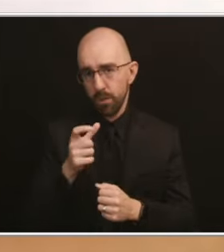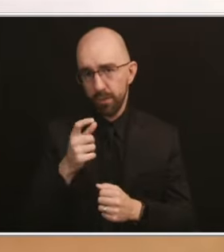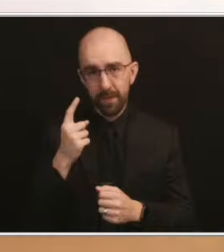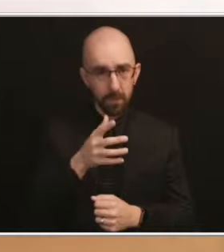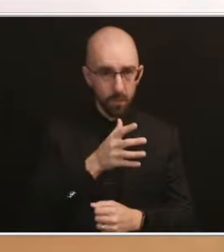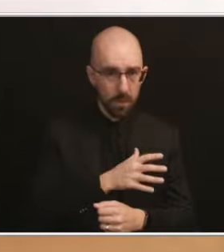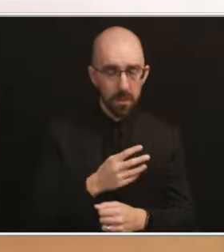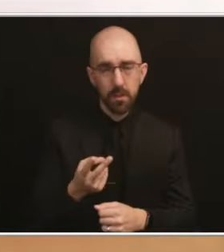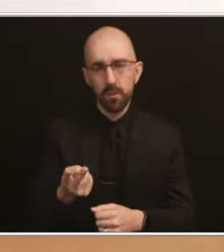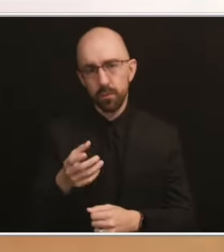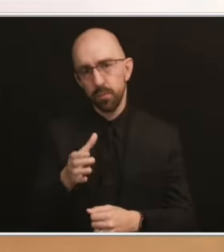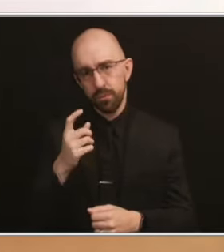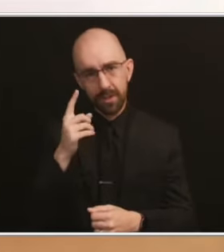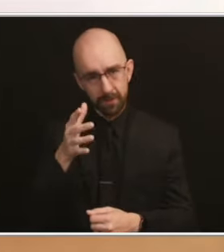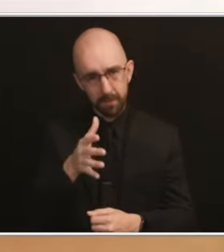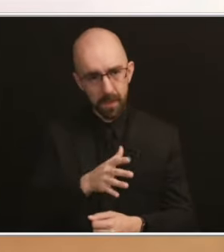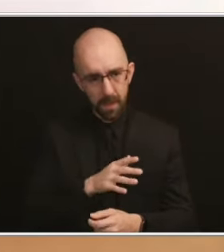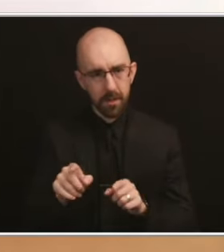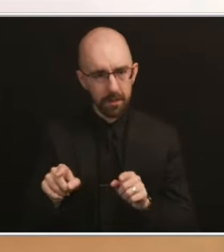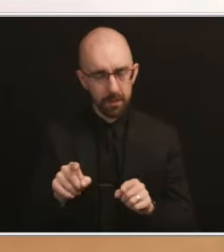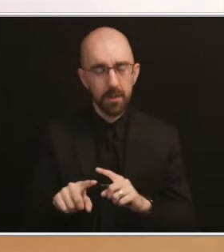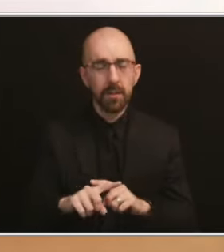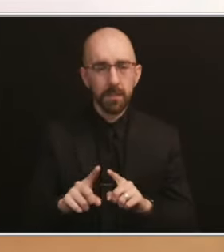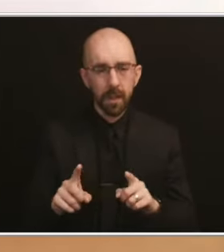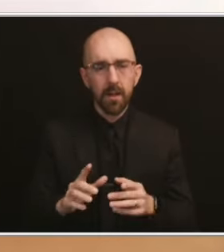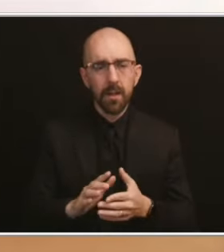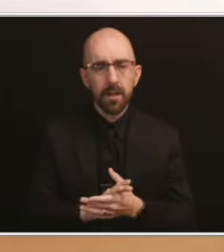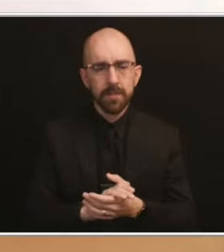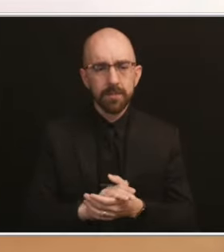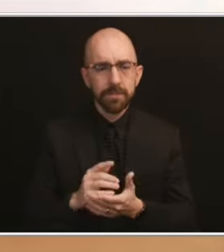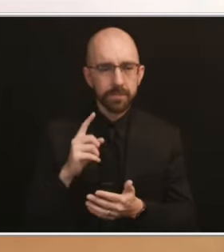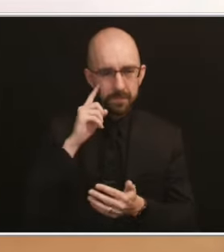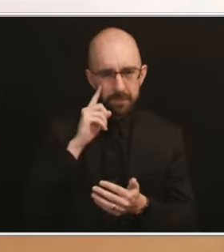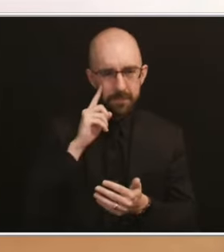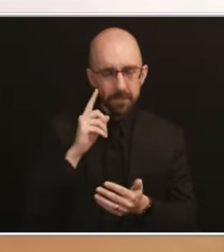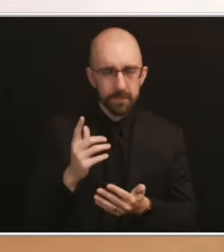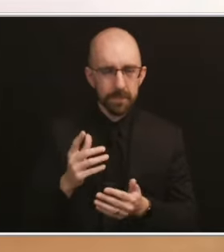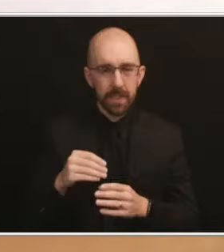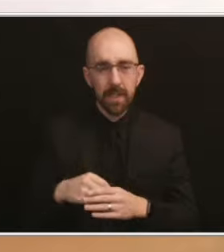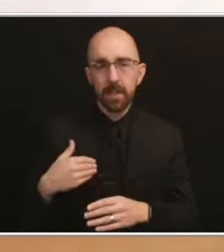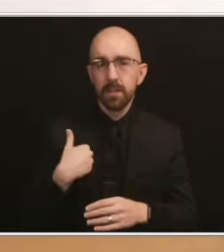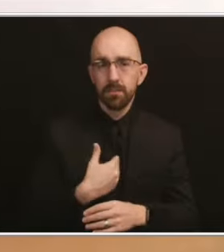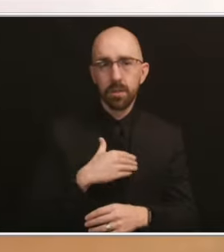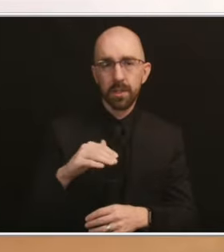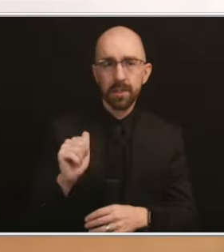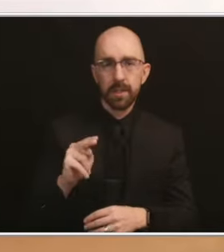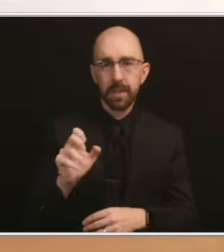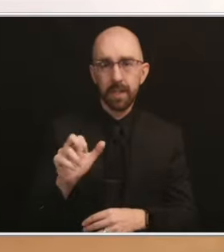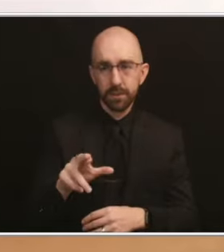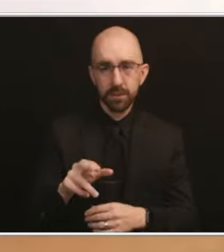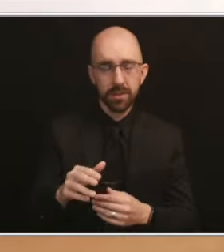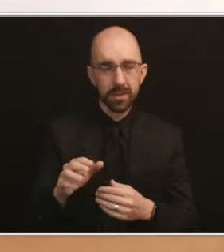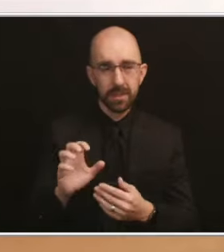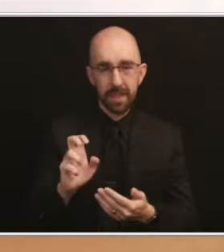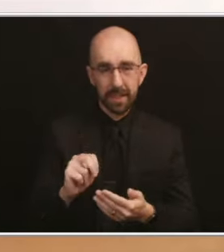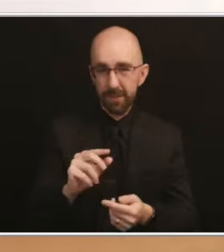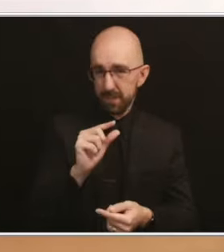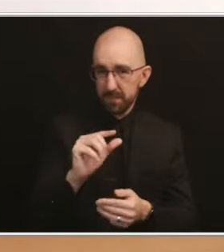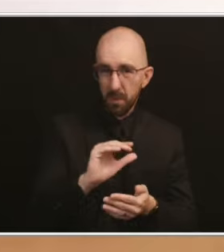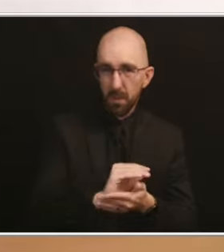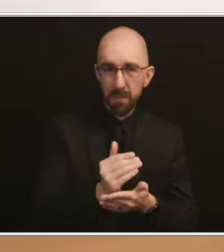2 drinks for men. But I think in breast cancer, even small amounts of